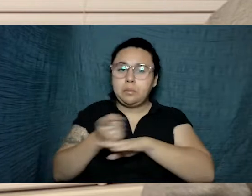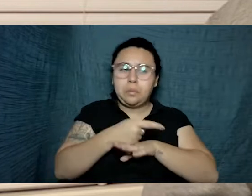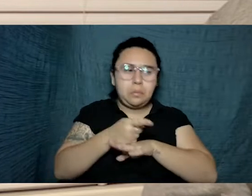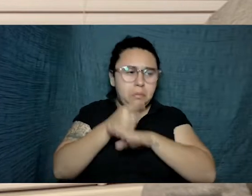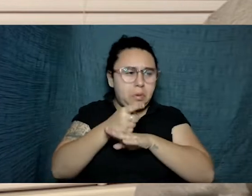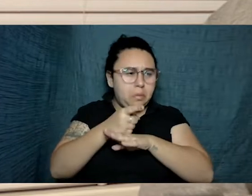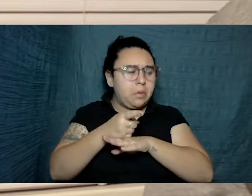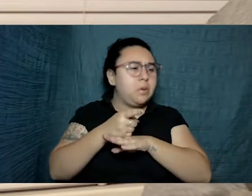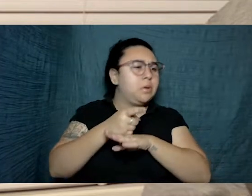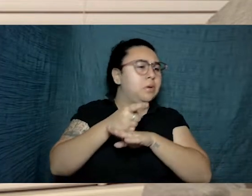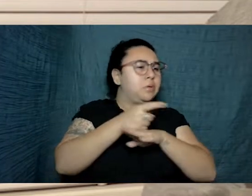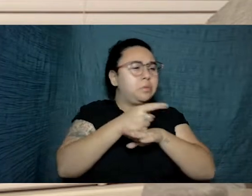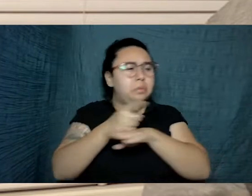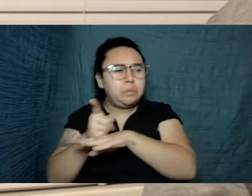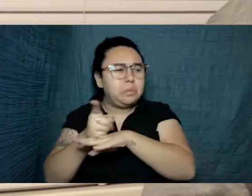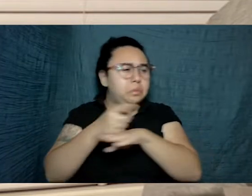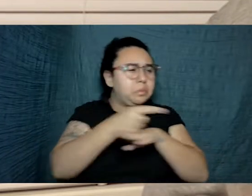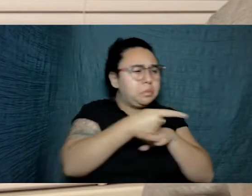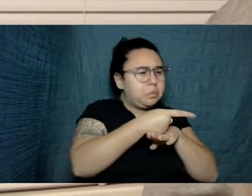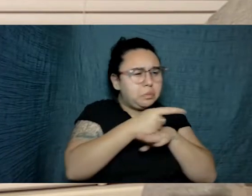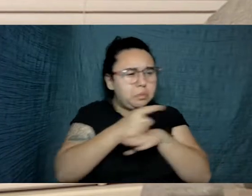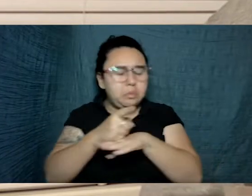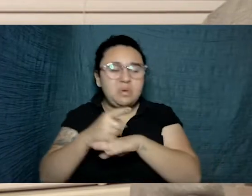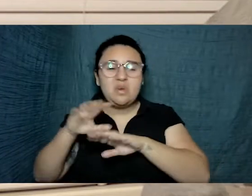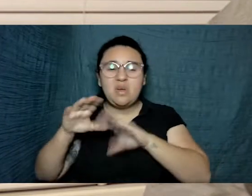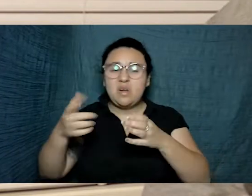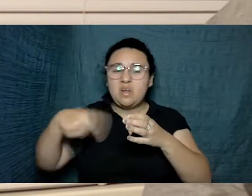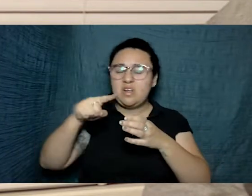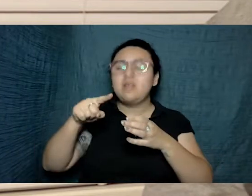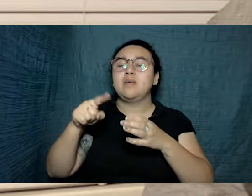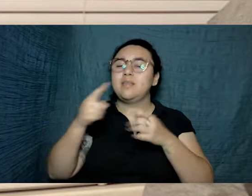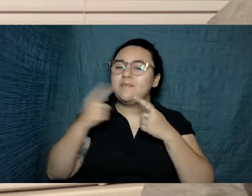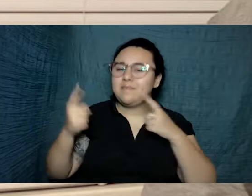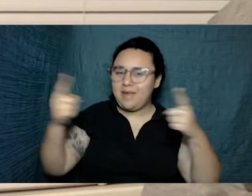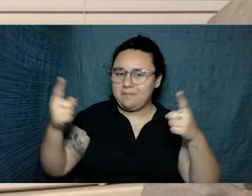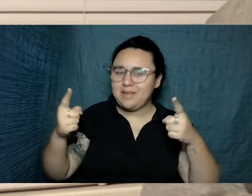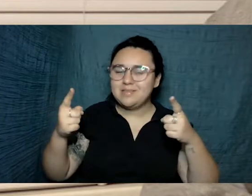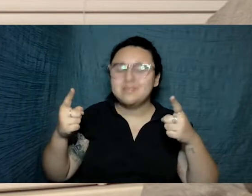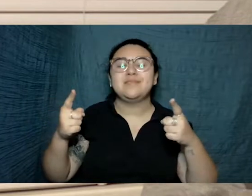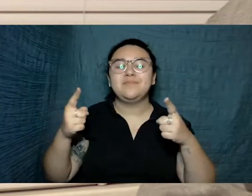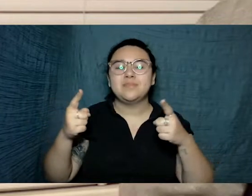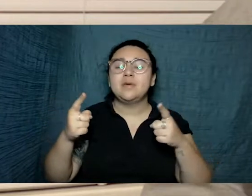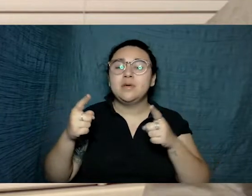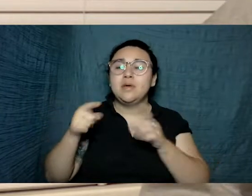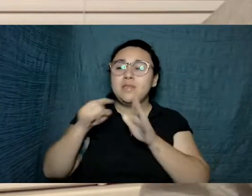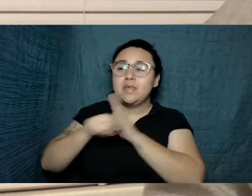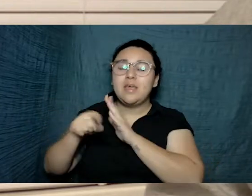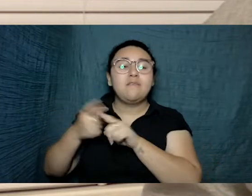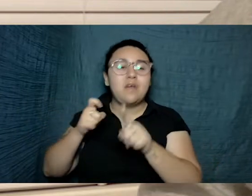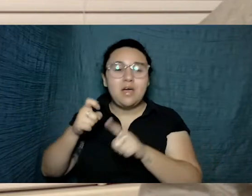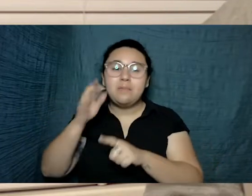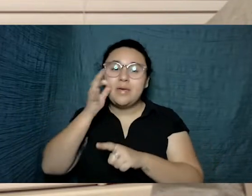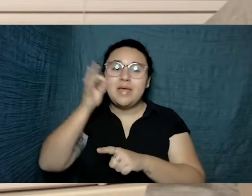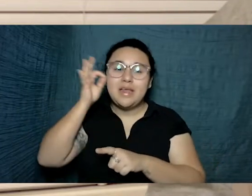a diesel-driven mechanized cavalry mount. My squad, part of a regimental squadron famous mostly for getting massacred by Sioux